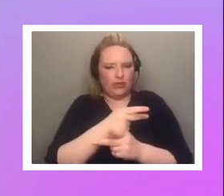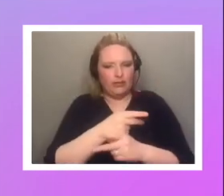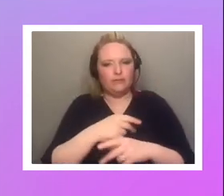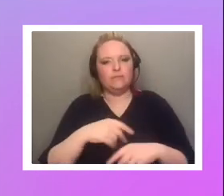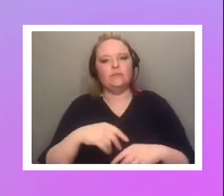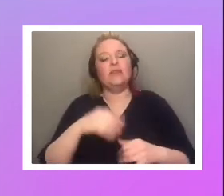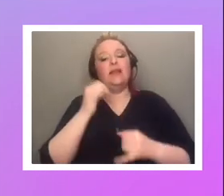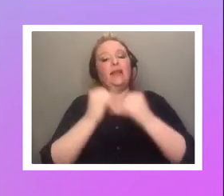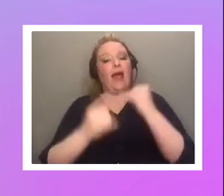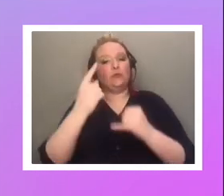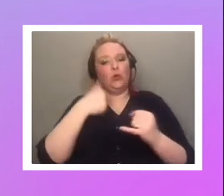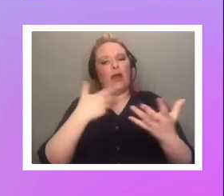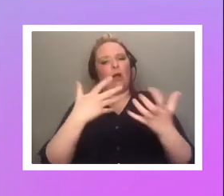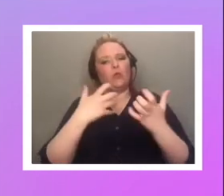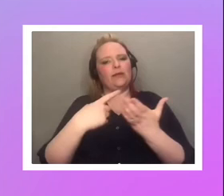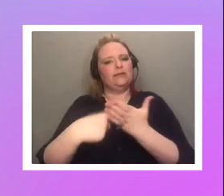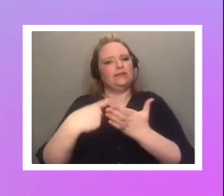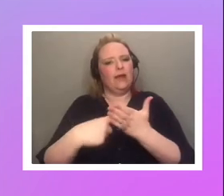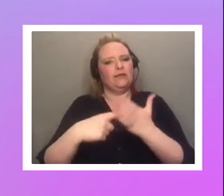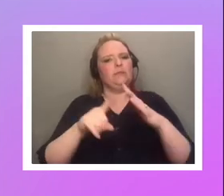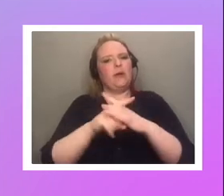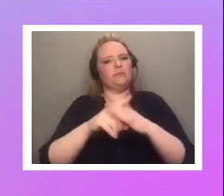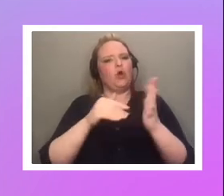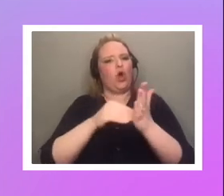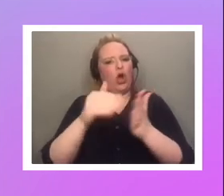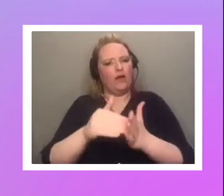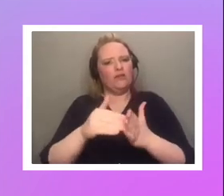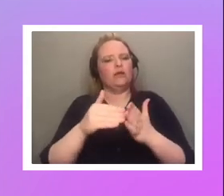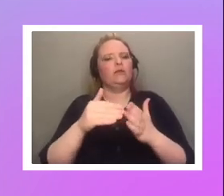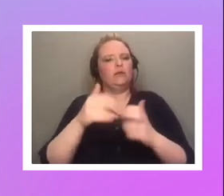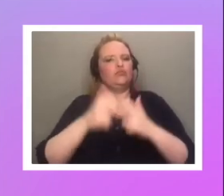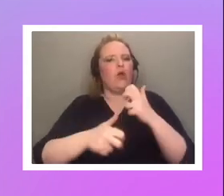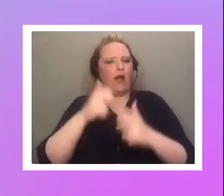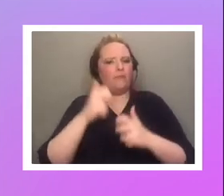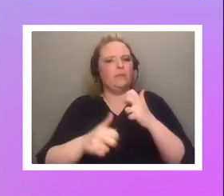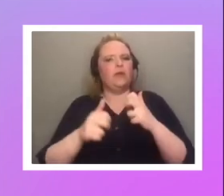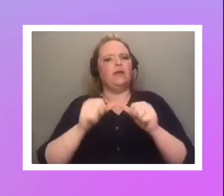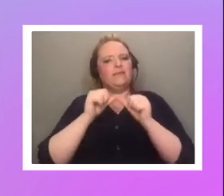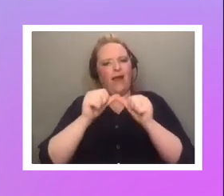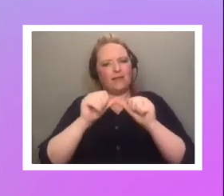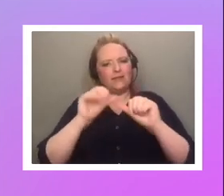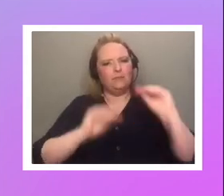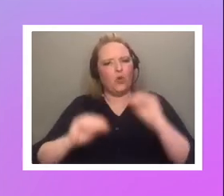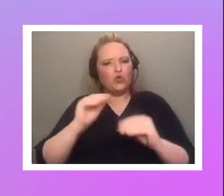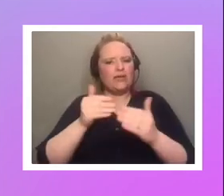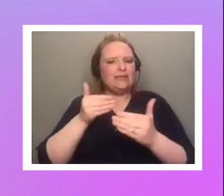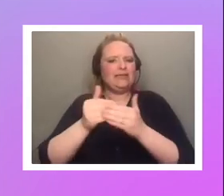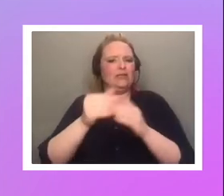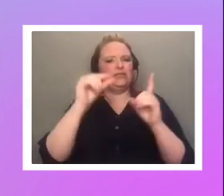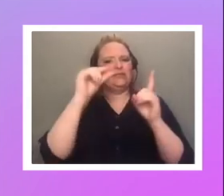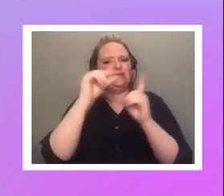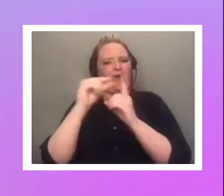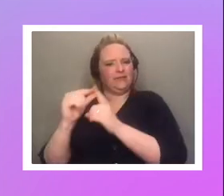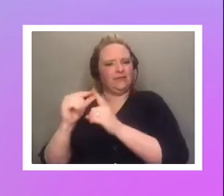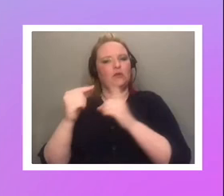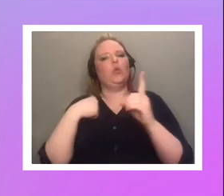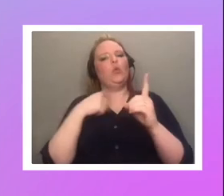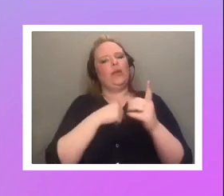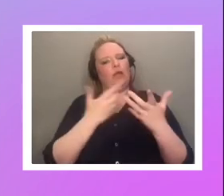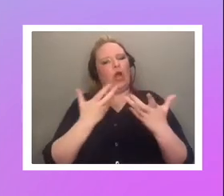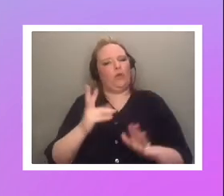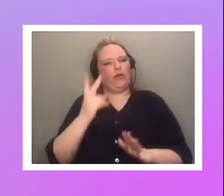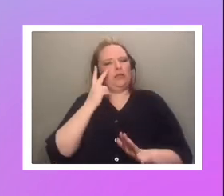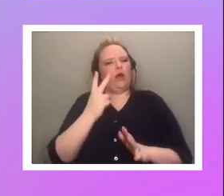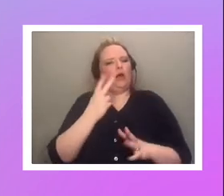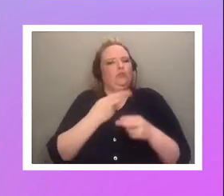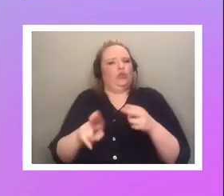The last one that I wanted to cover that comes up a lot as being problematic is constant motion near text. Now, we looked at that a little bit in the